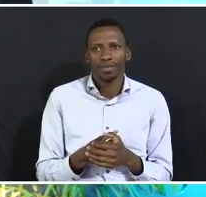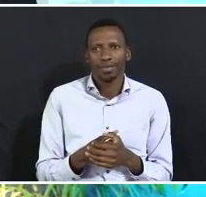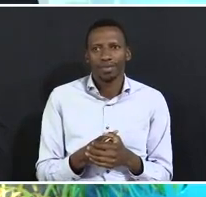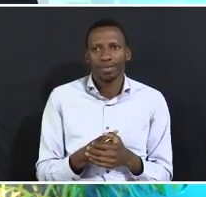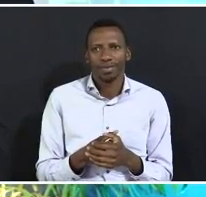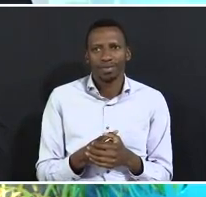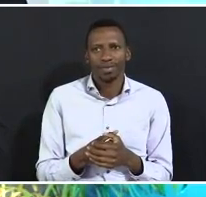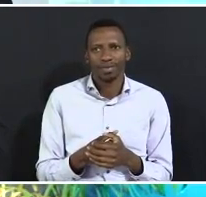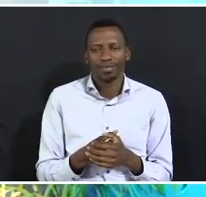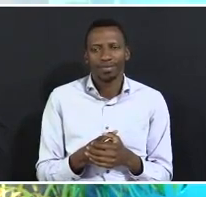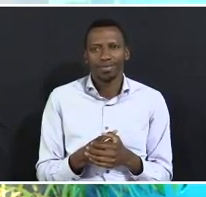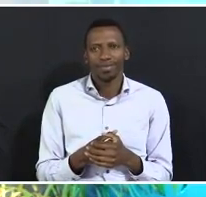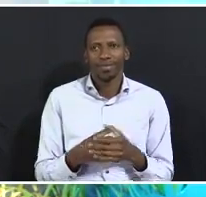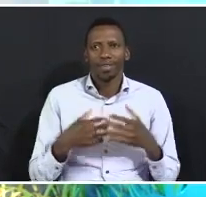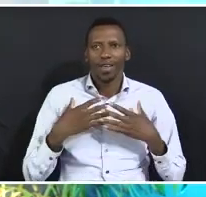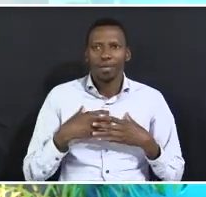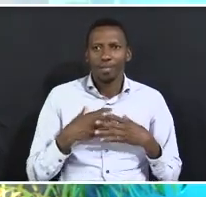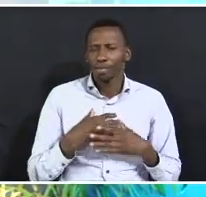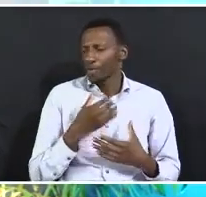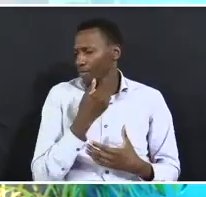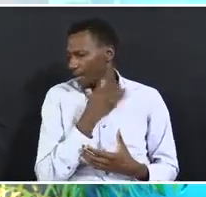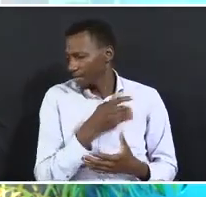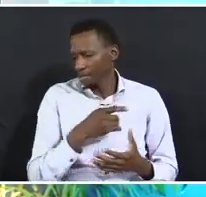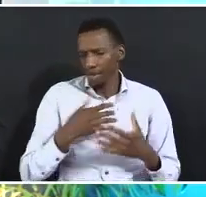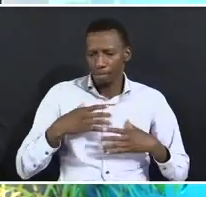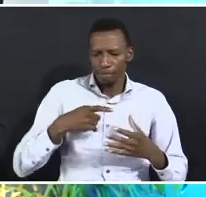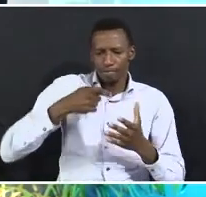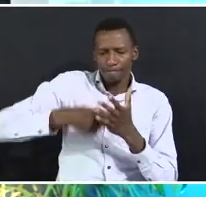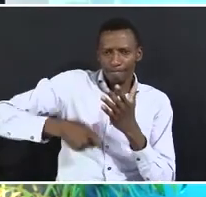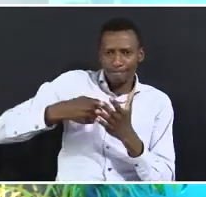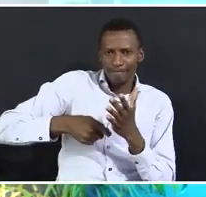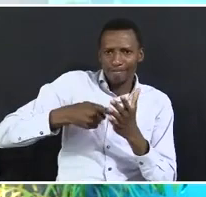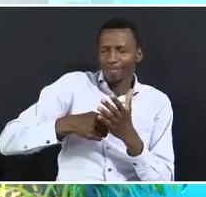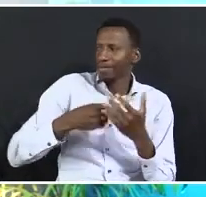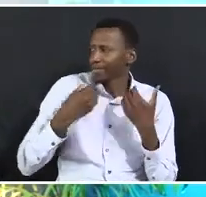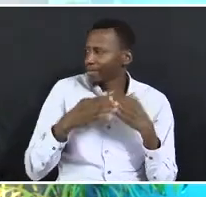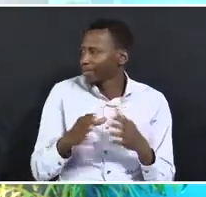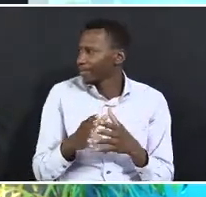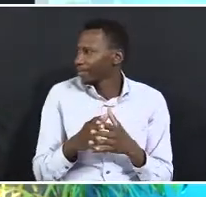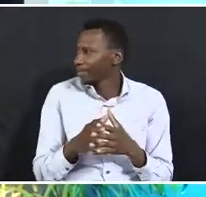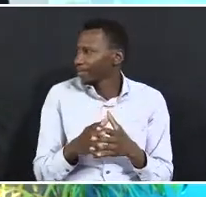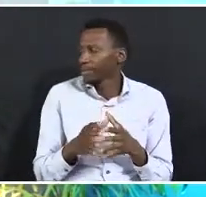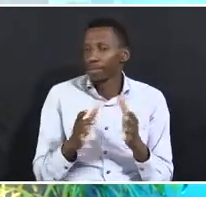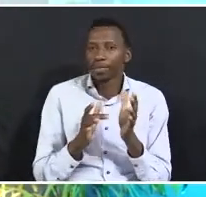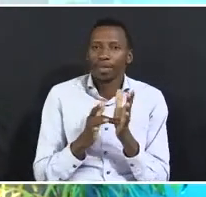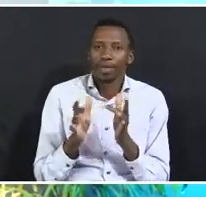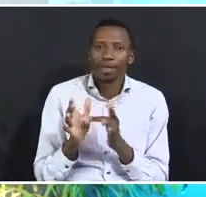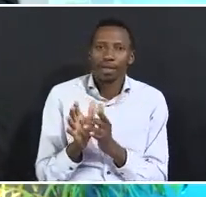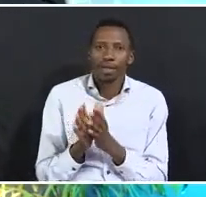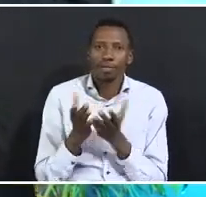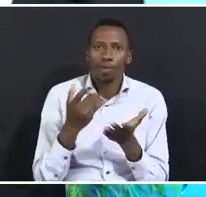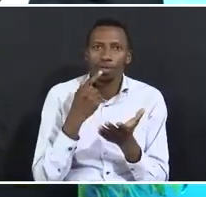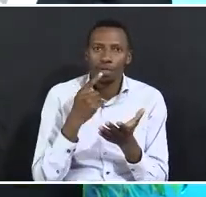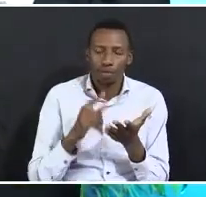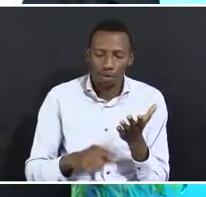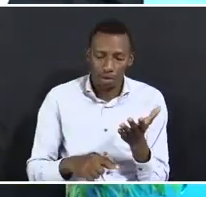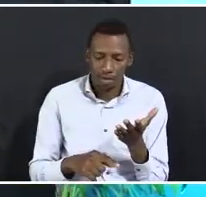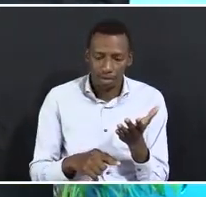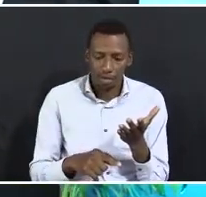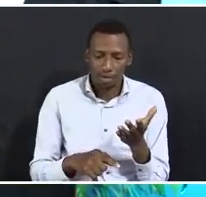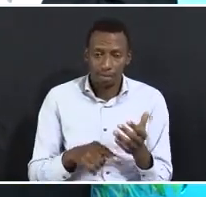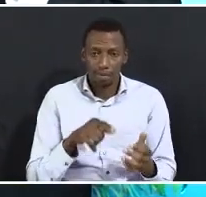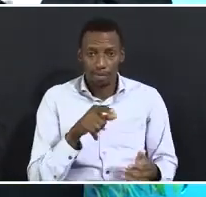let me not go there. People hated tax collectors. And the Bible says that it's a